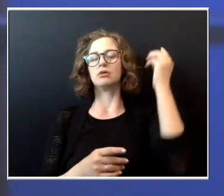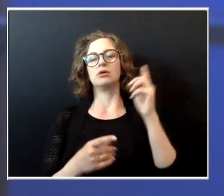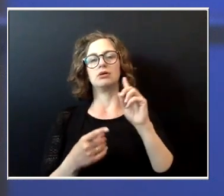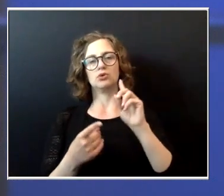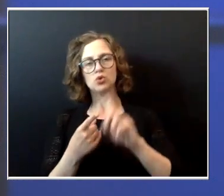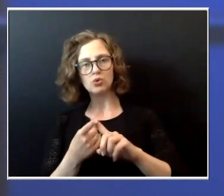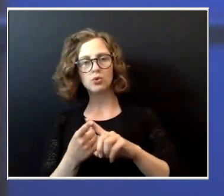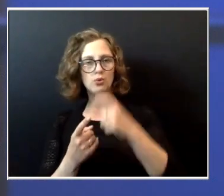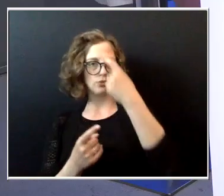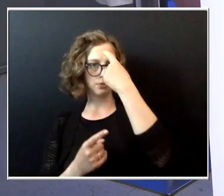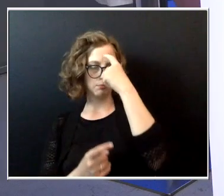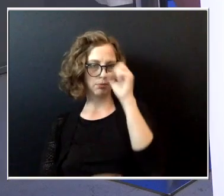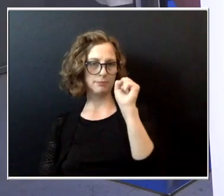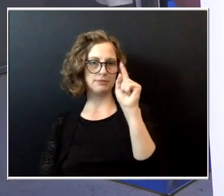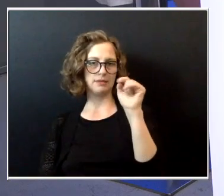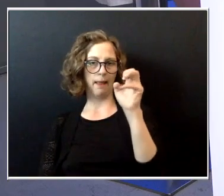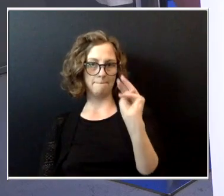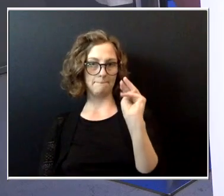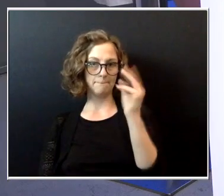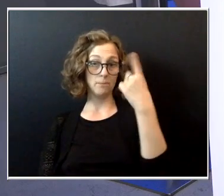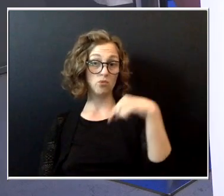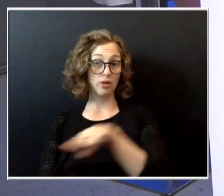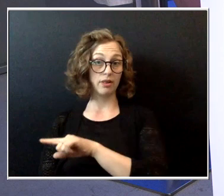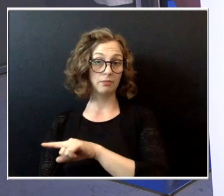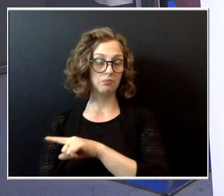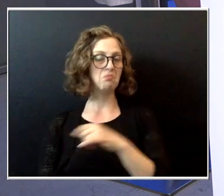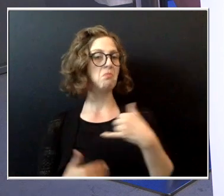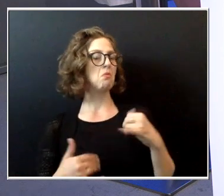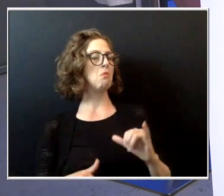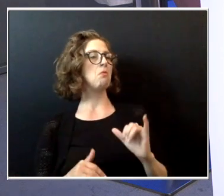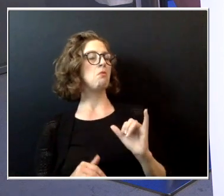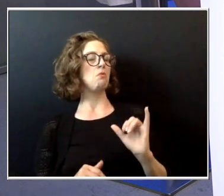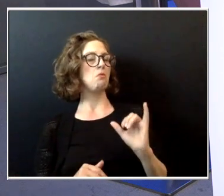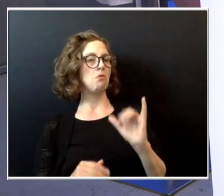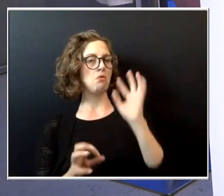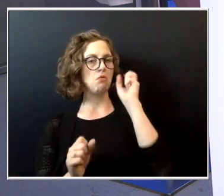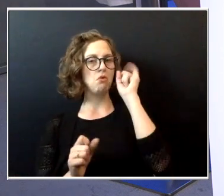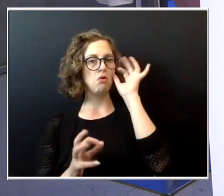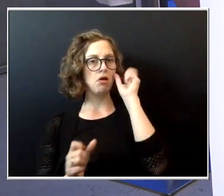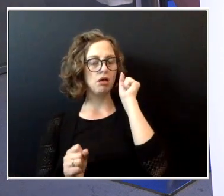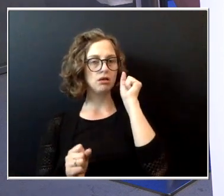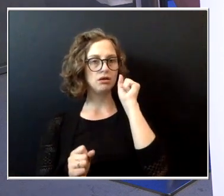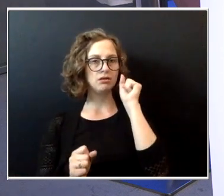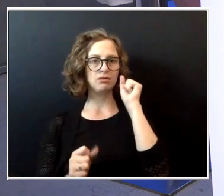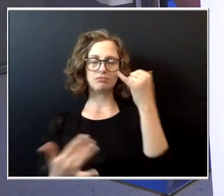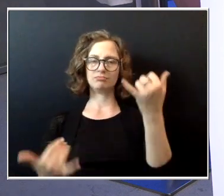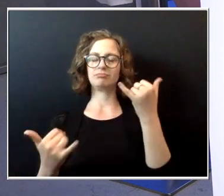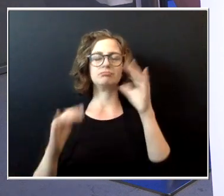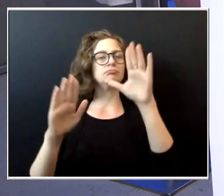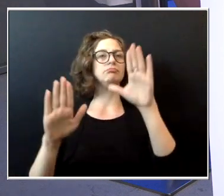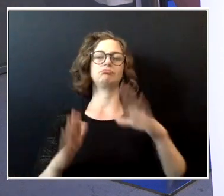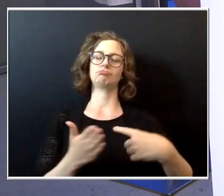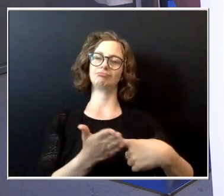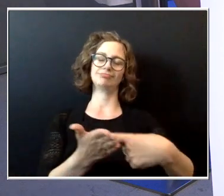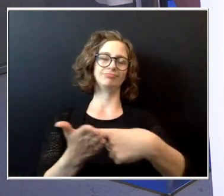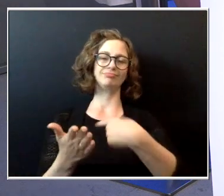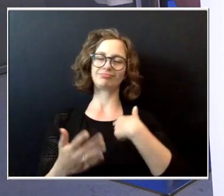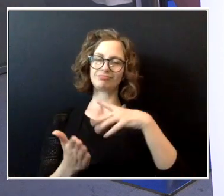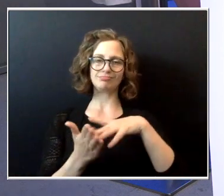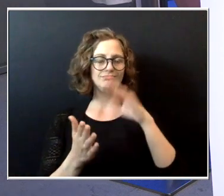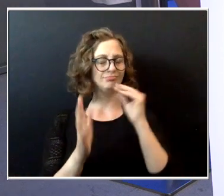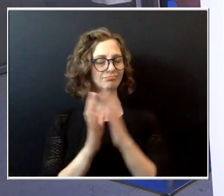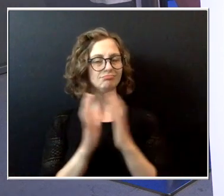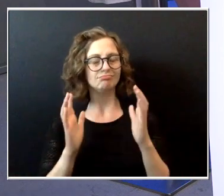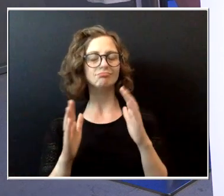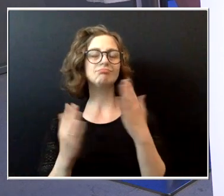of patients. All right, fascinating. Well, this has been a great discussion, and I've learned so much from you guys. Thanks to everyone for